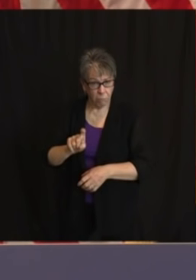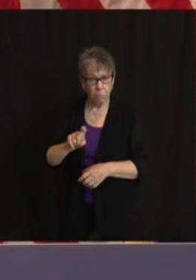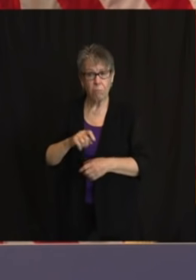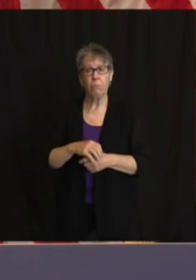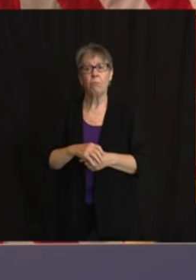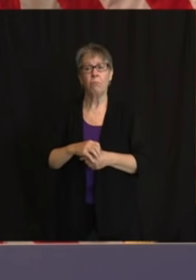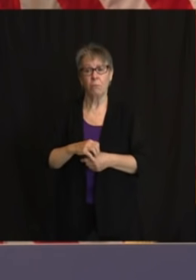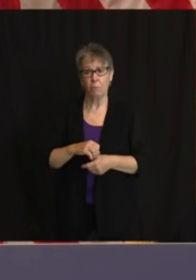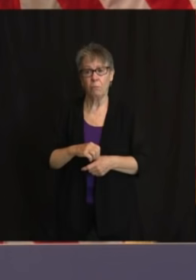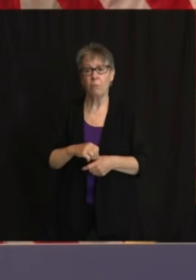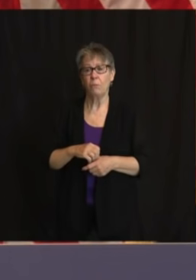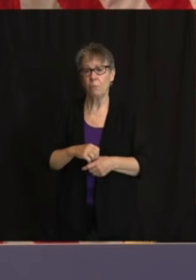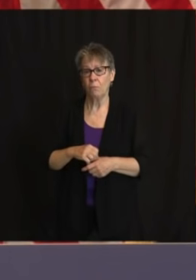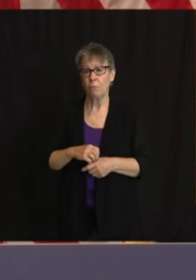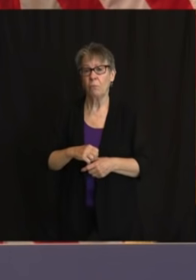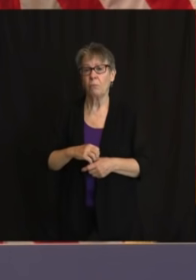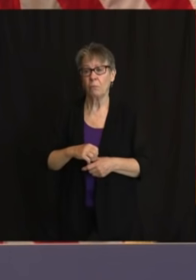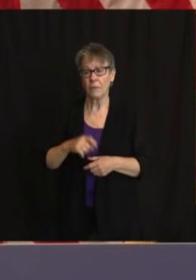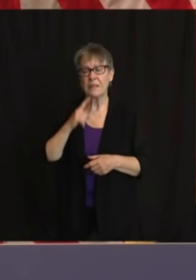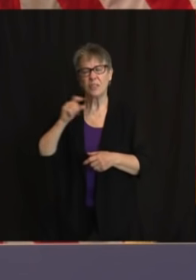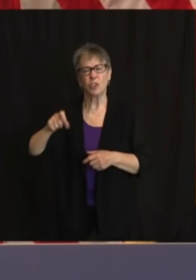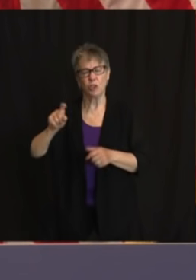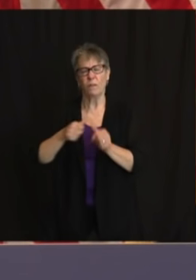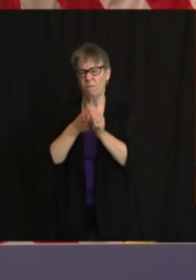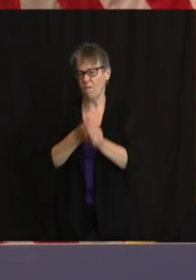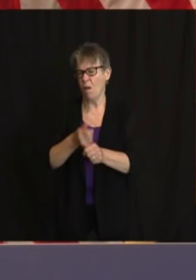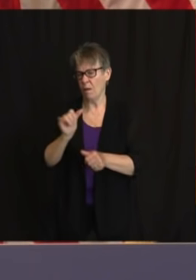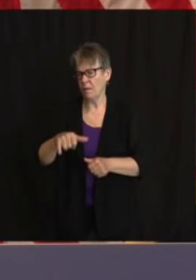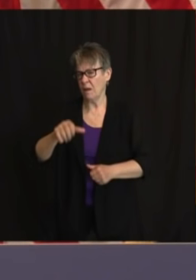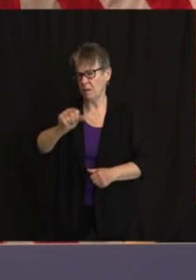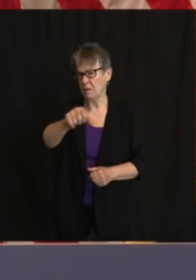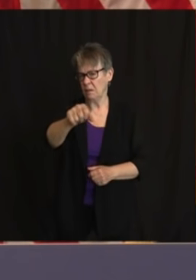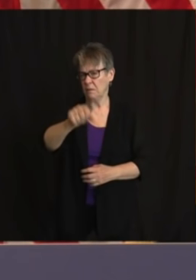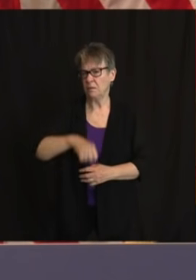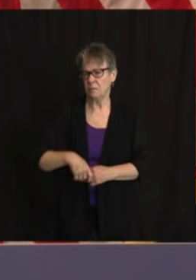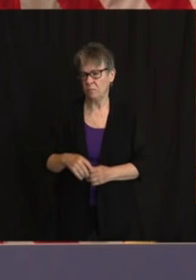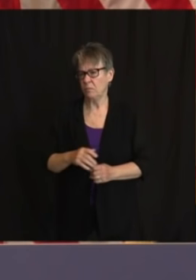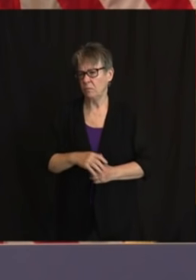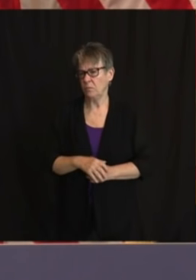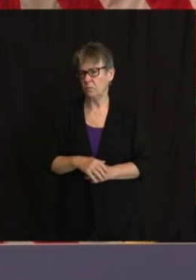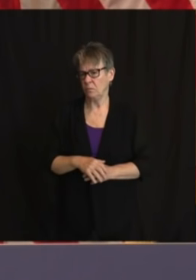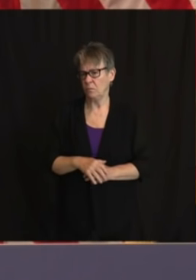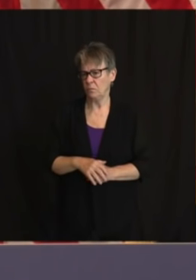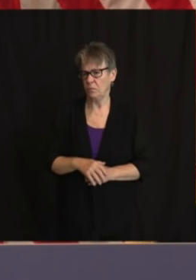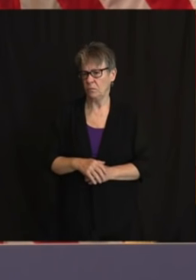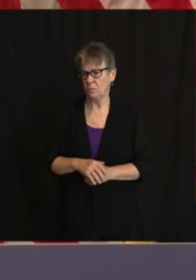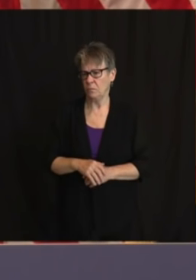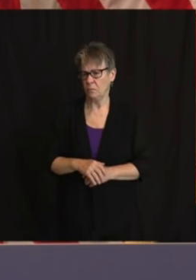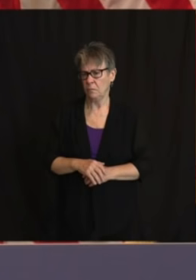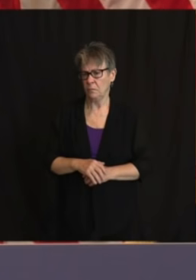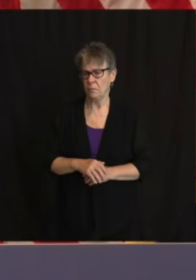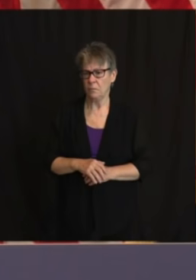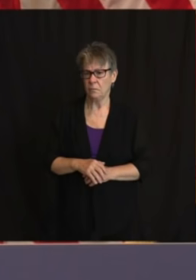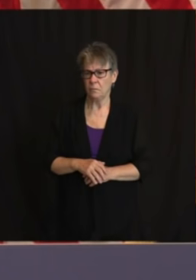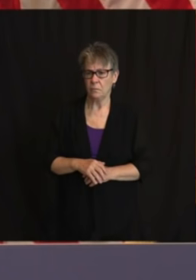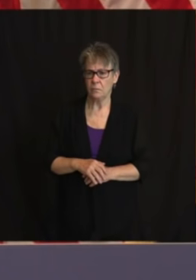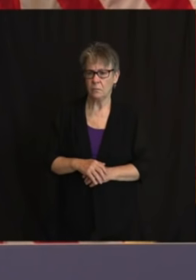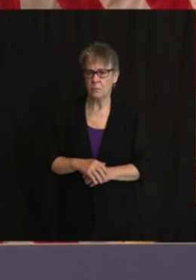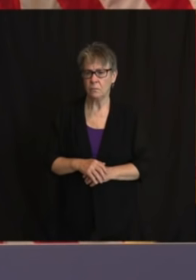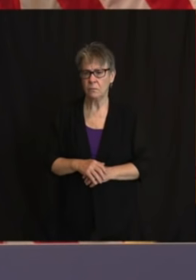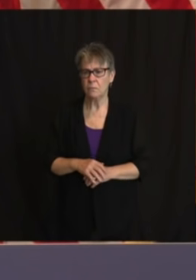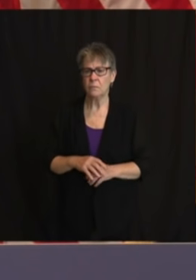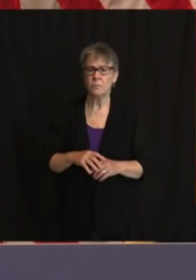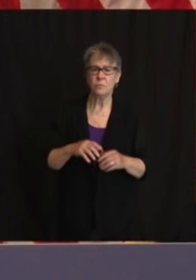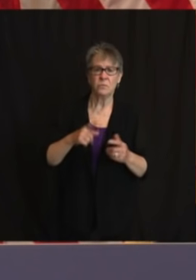How likely do you think we'll have layoffs? And what kinds of state programs do you think will be eliminated or cut back